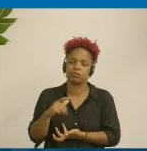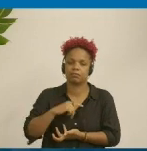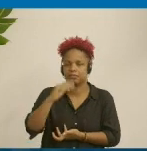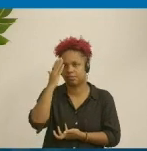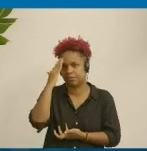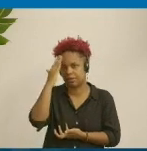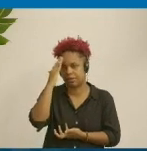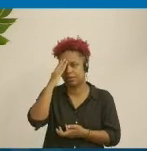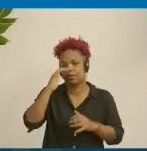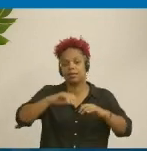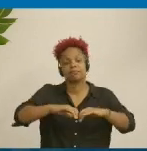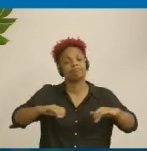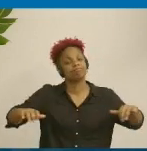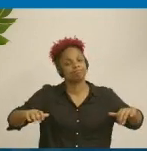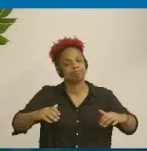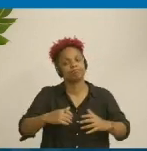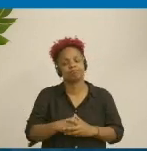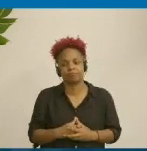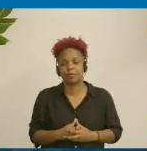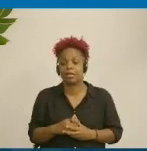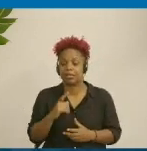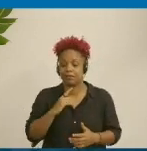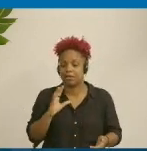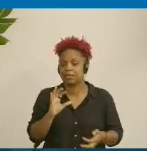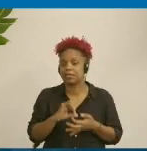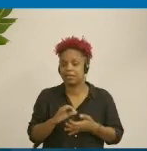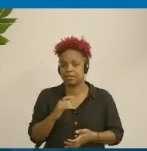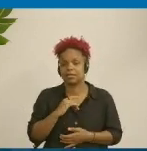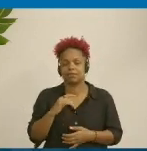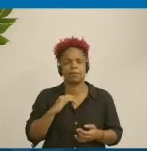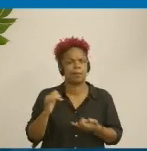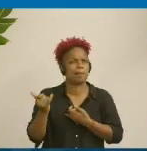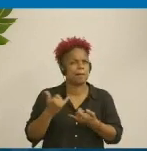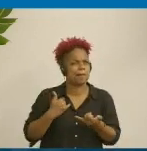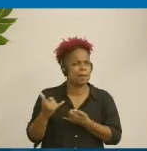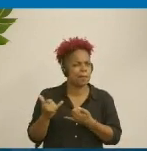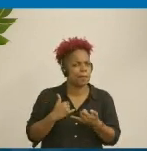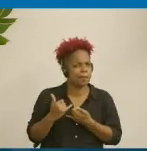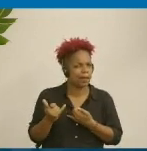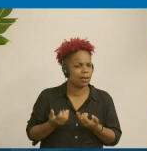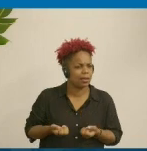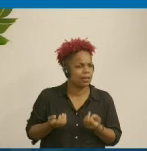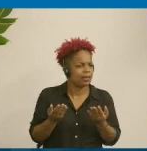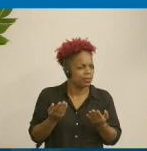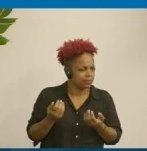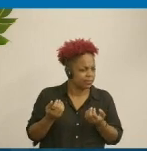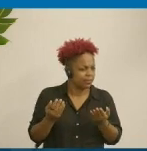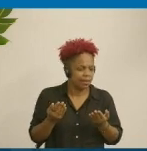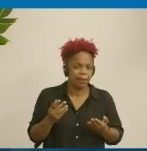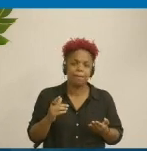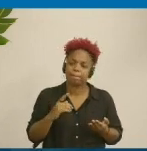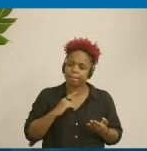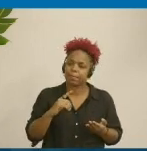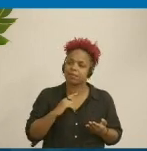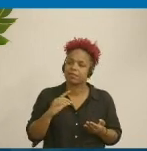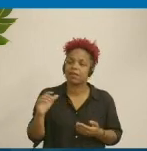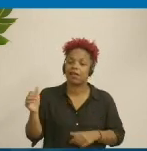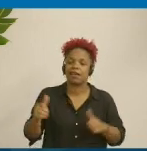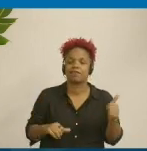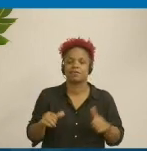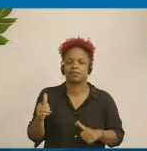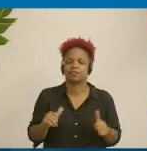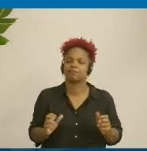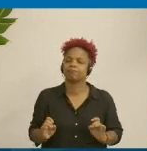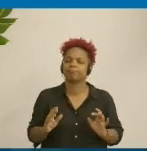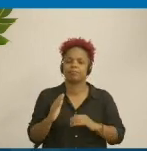with consultation of specialists with this possibility, that's really a significant value in my view, and